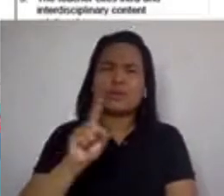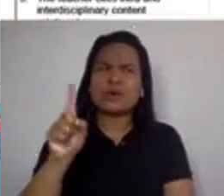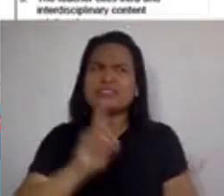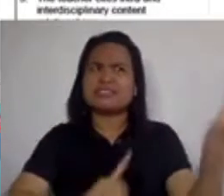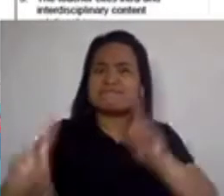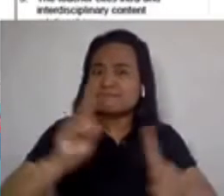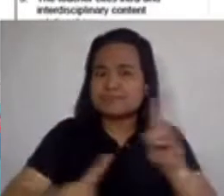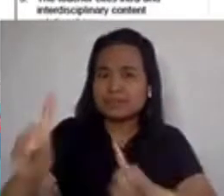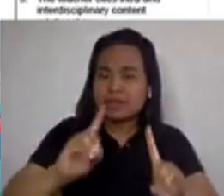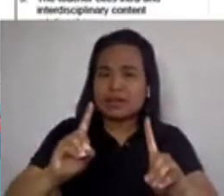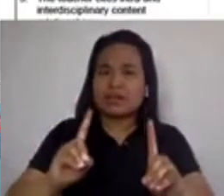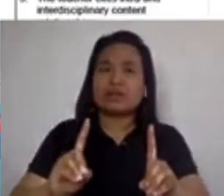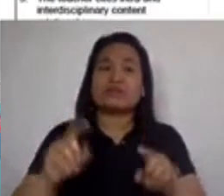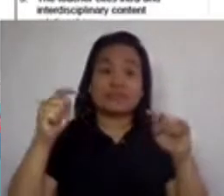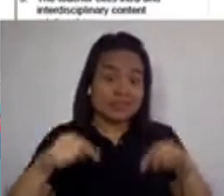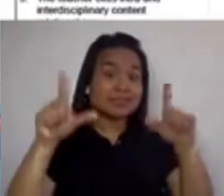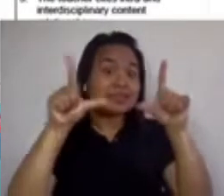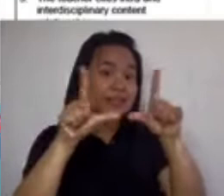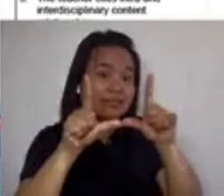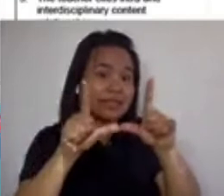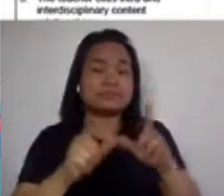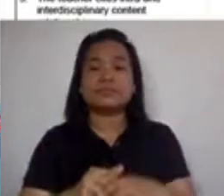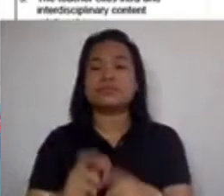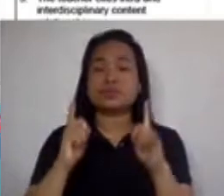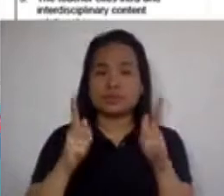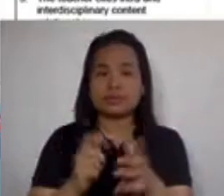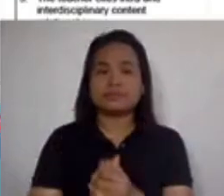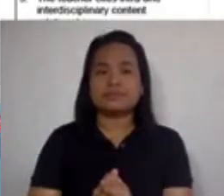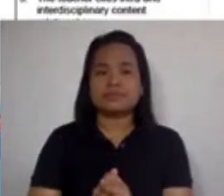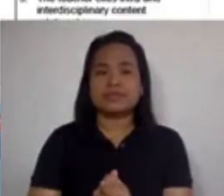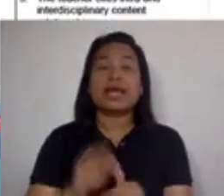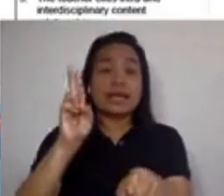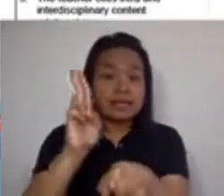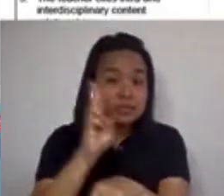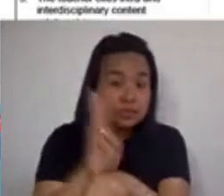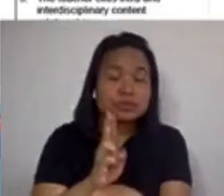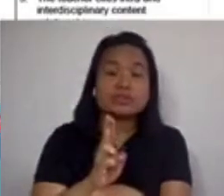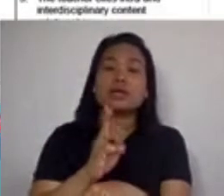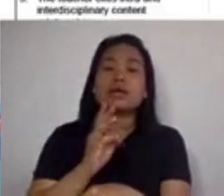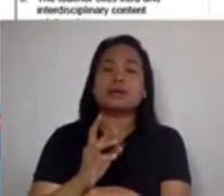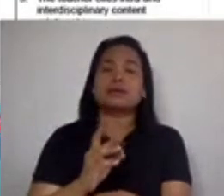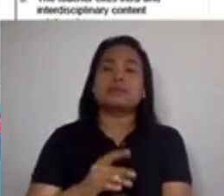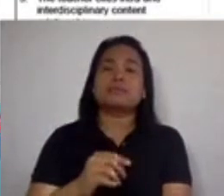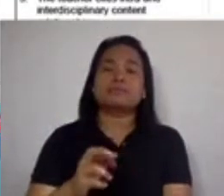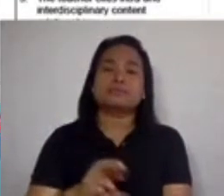levels should look like. And again, it is used by our raters to guide them whenever they do classroom